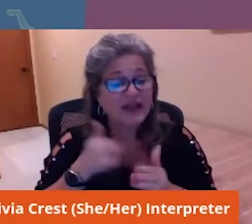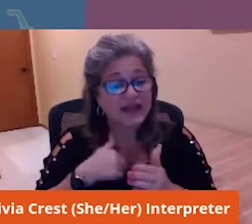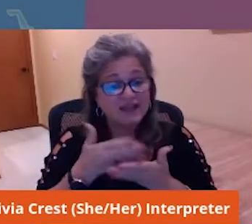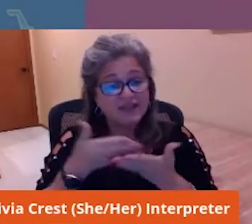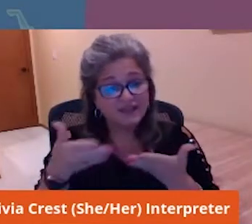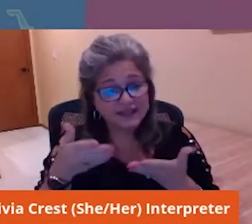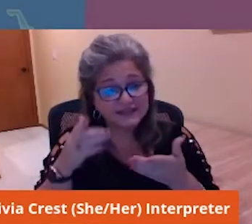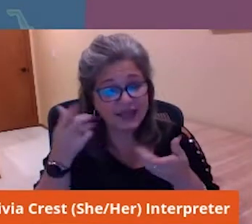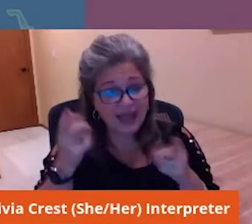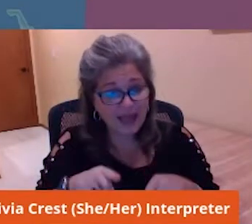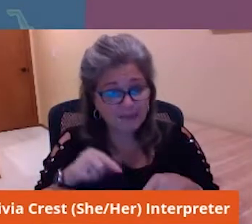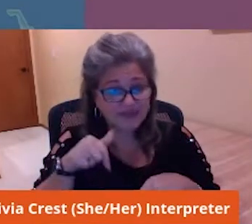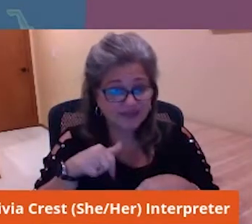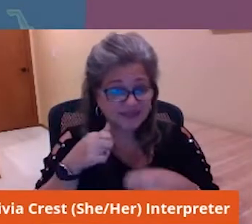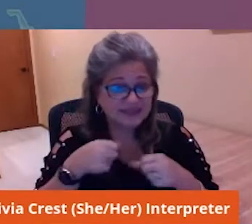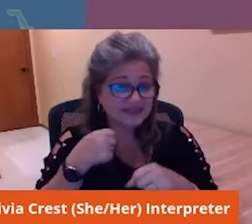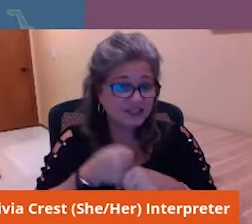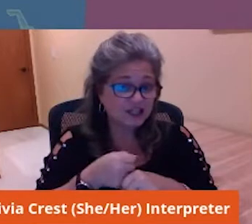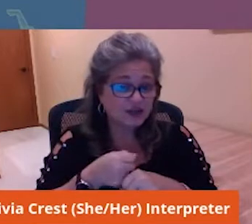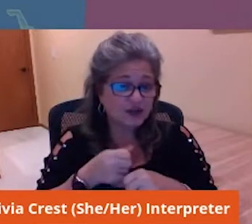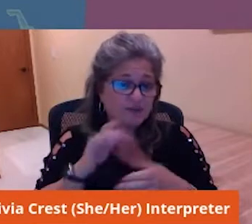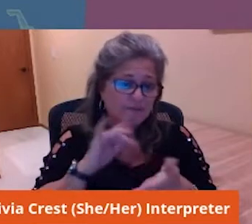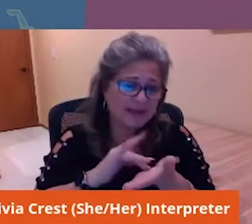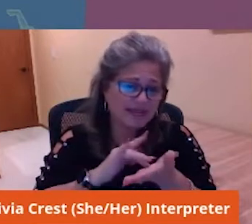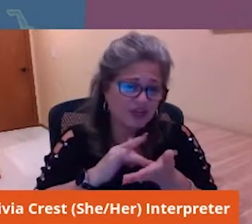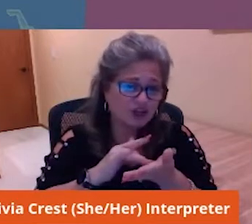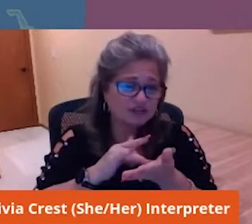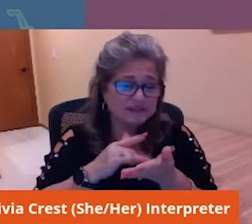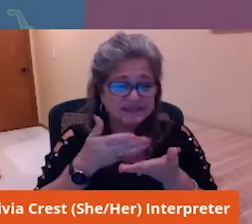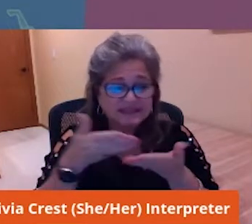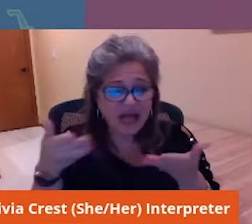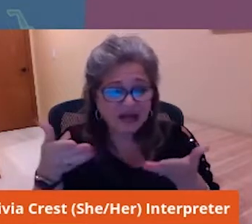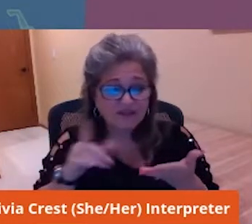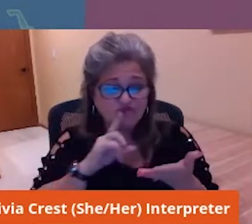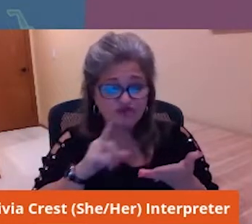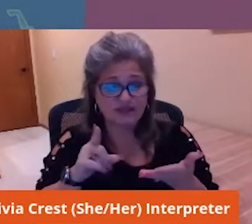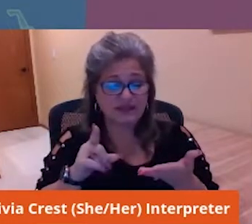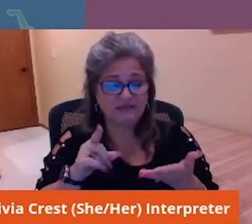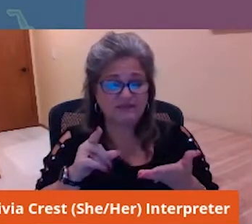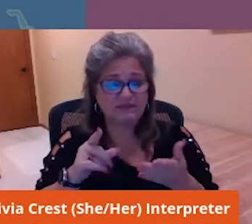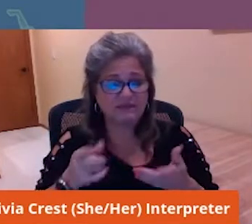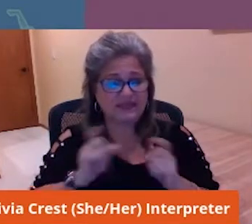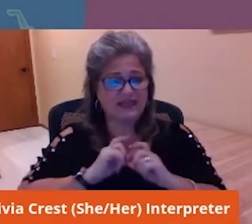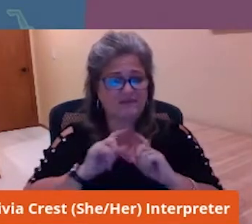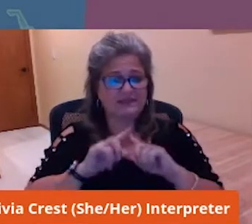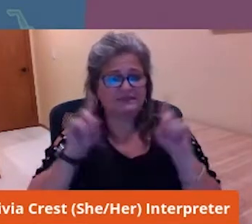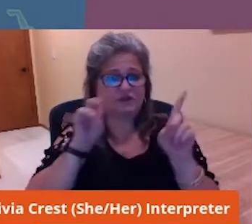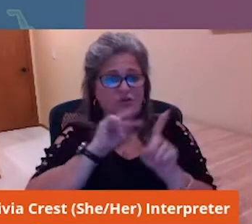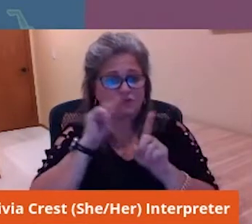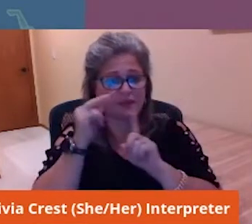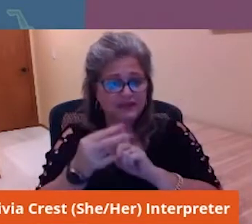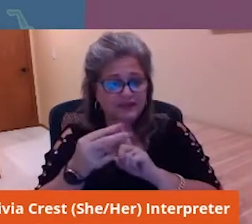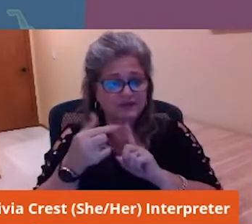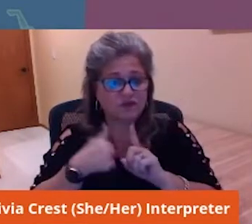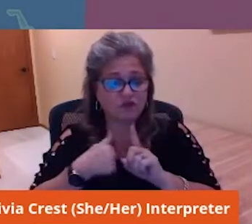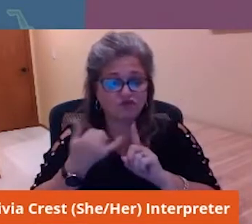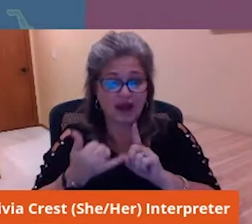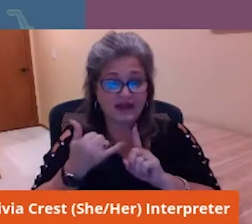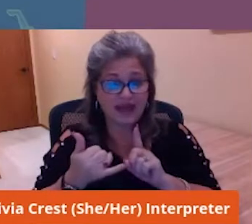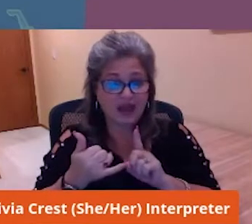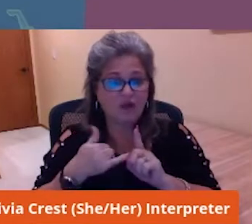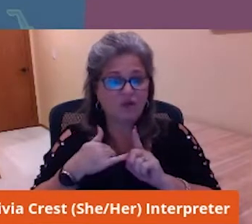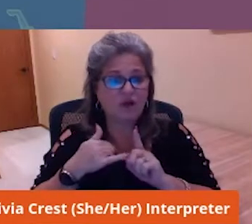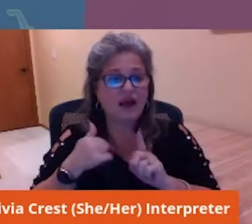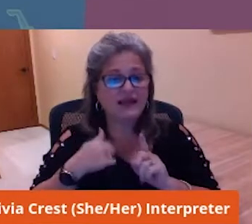to me earlier this year, some medical stuff, and it really just put things in some perspective. And so, I'm taking a giant leap and going into